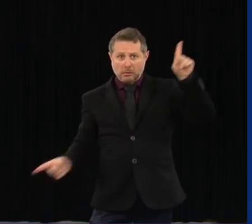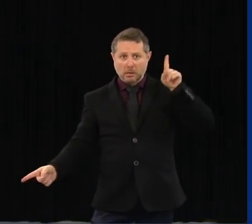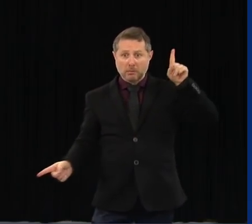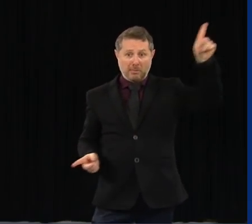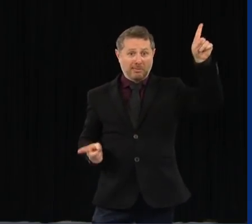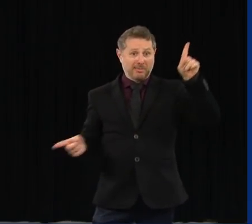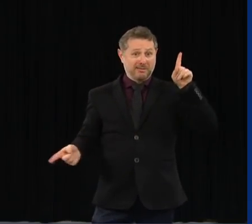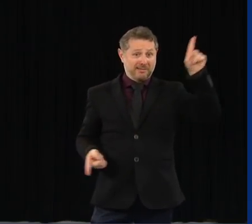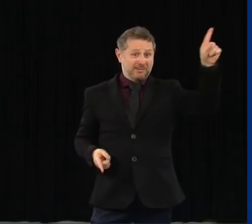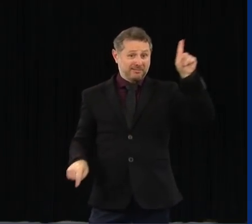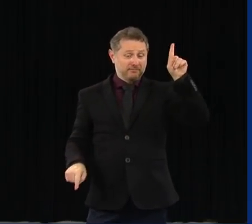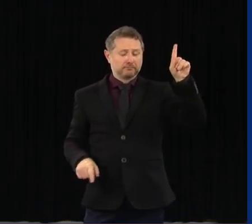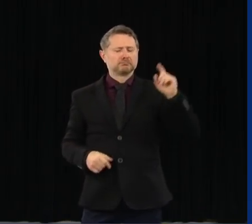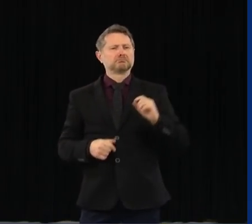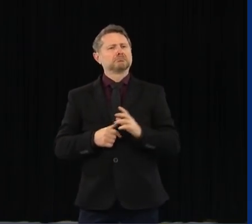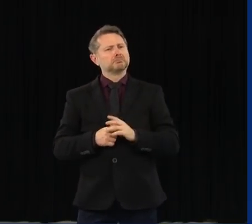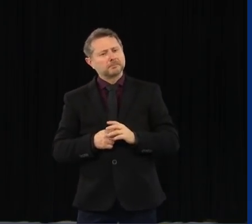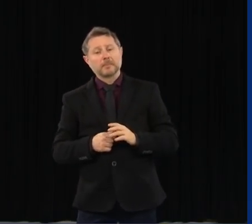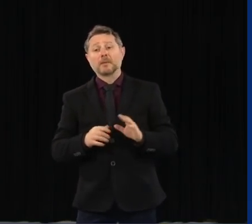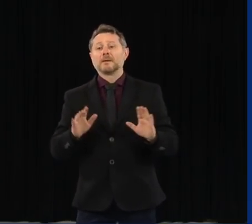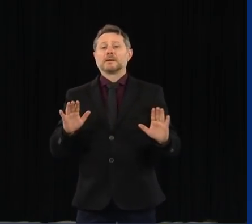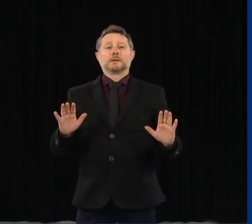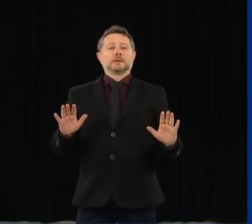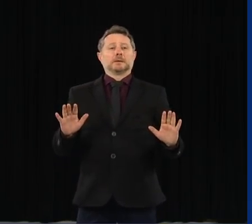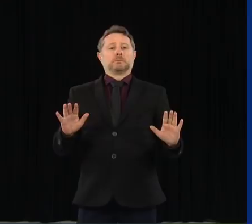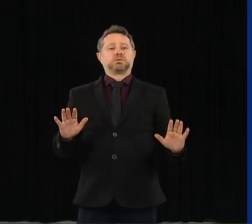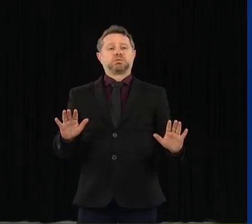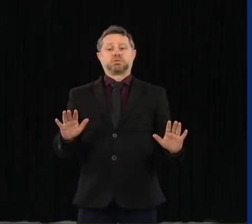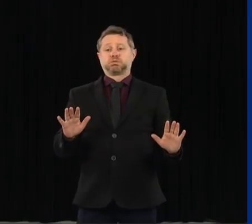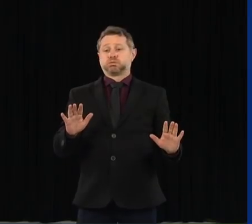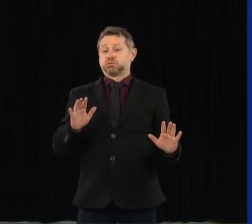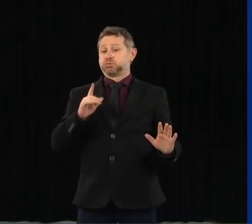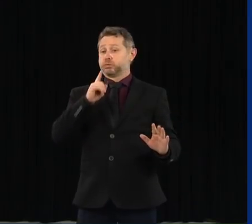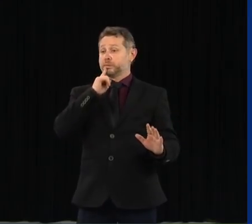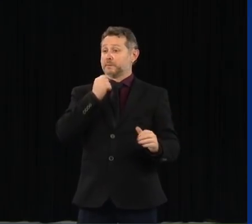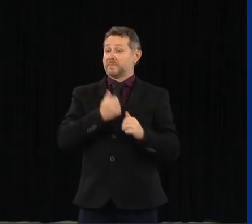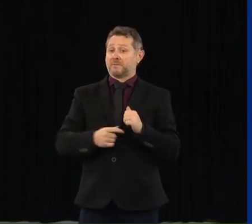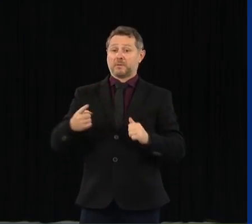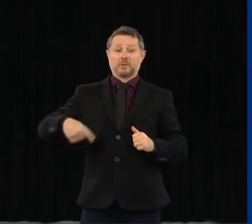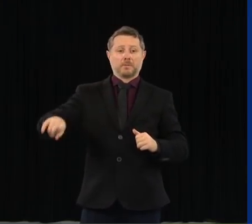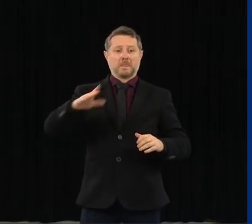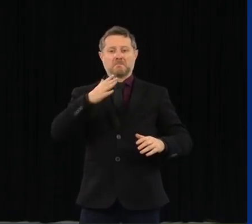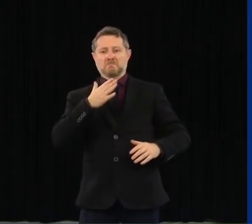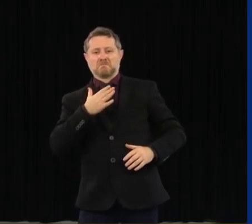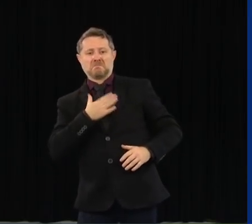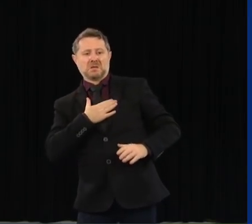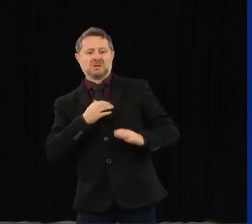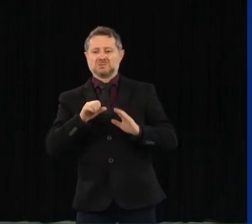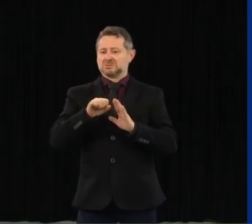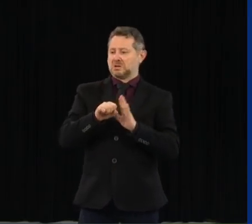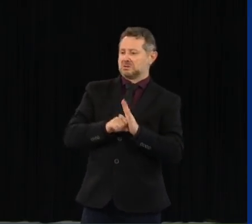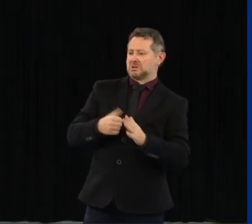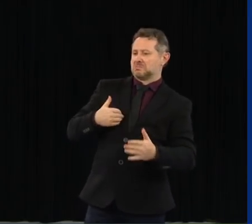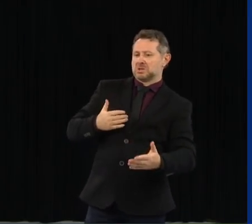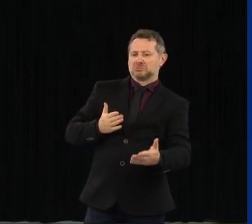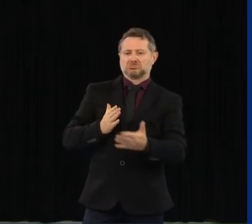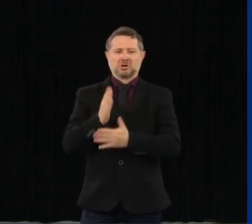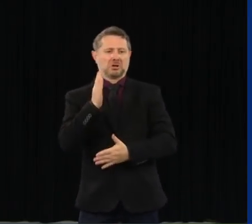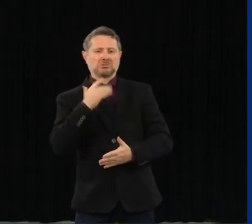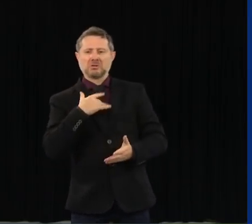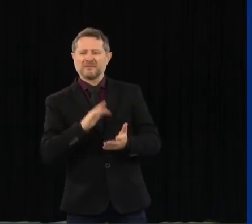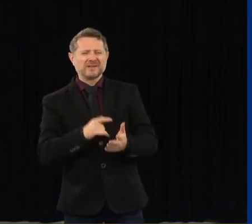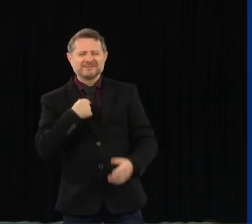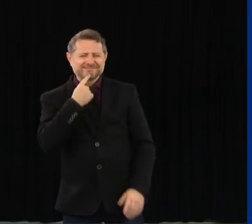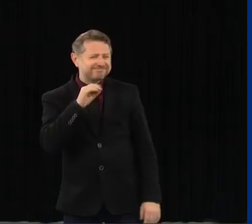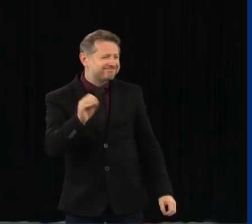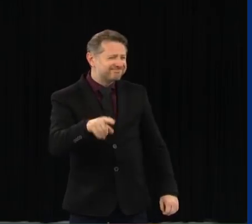no governor who is arguing that their state's rights are being trampled, right?